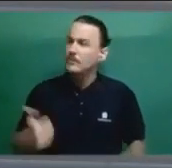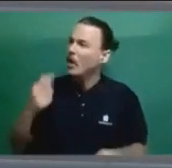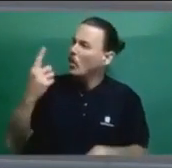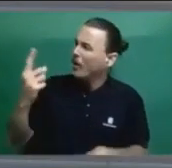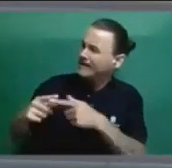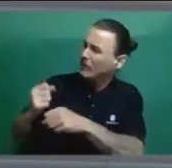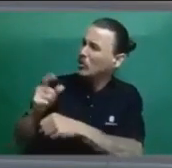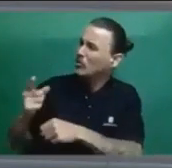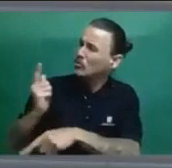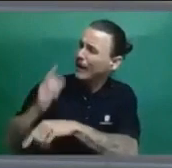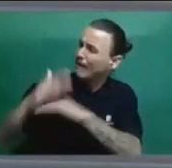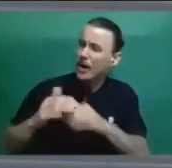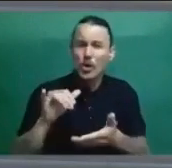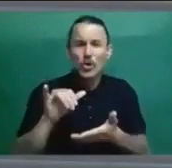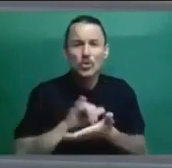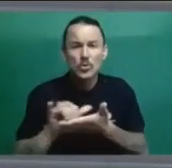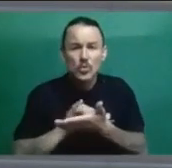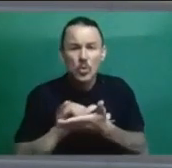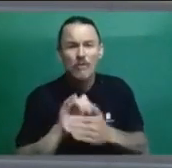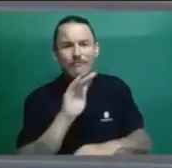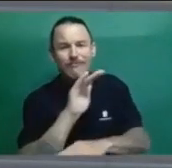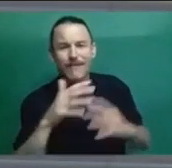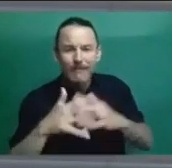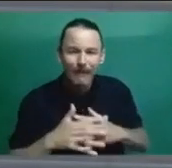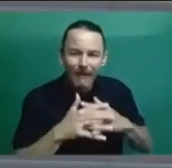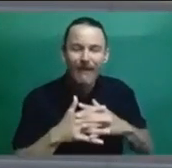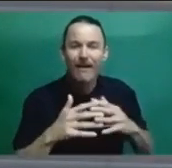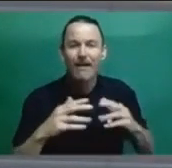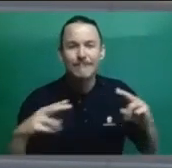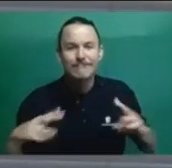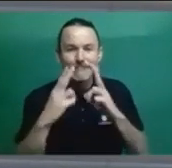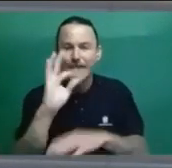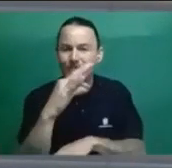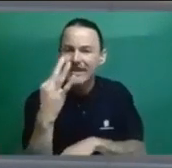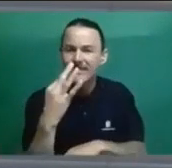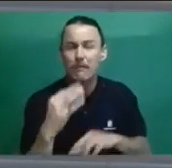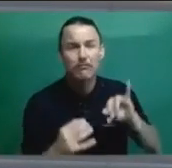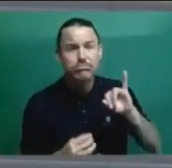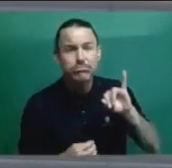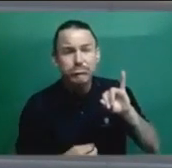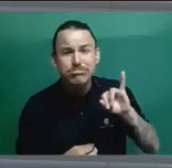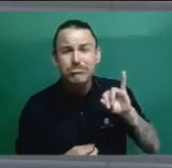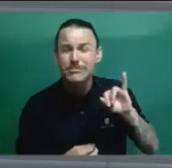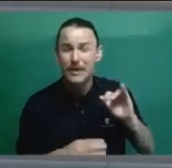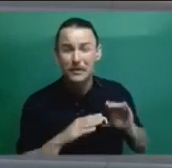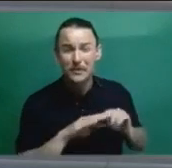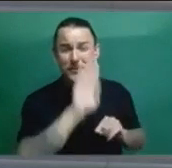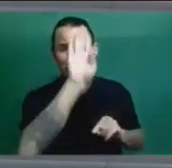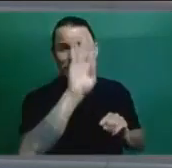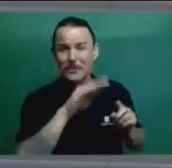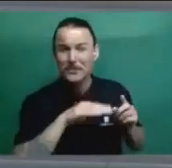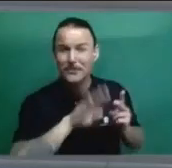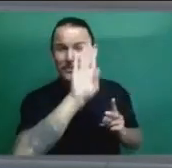other cities that have had terrible responses. And yet some other cities such as Bangkok, Baghdad and New